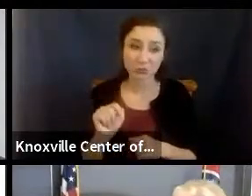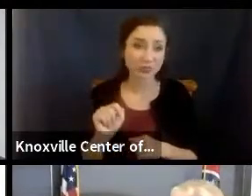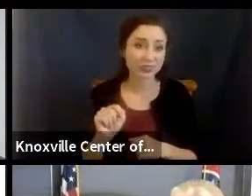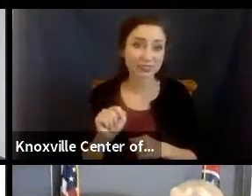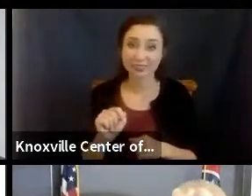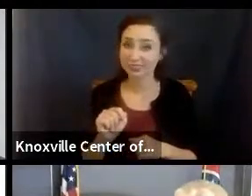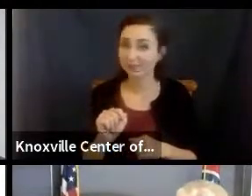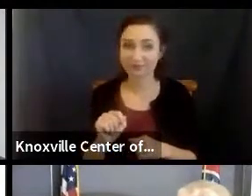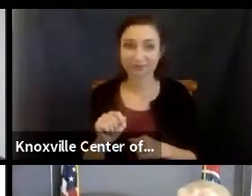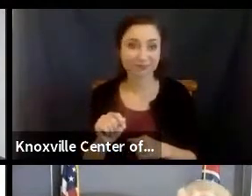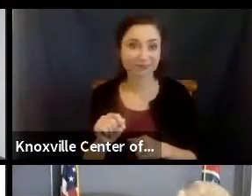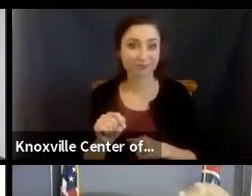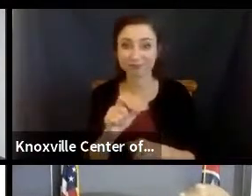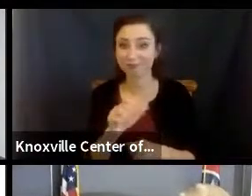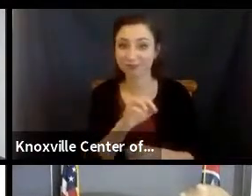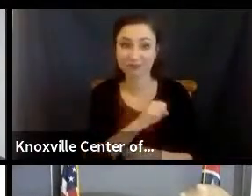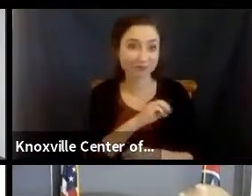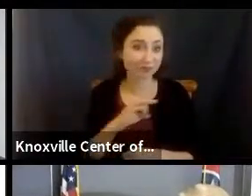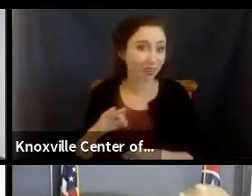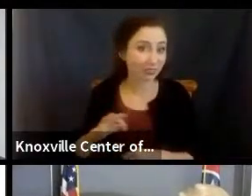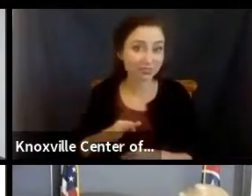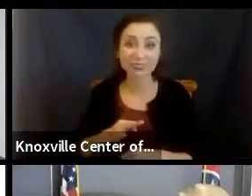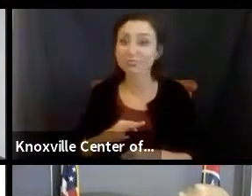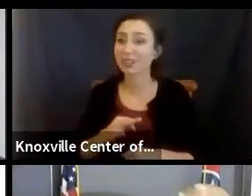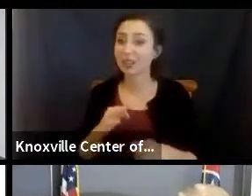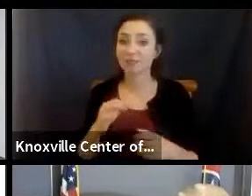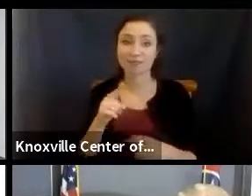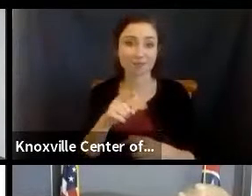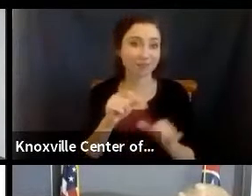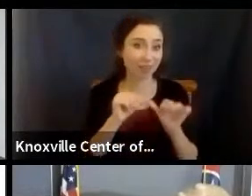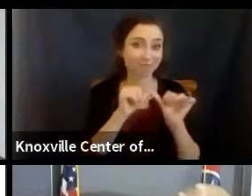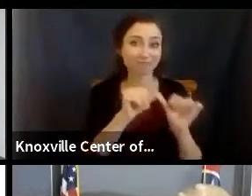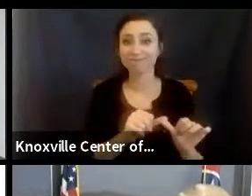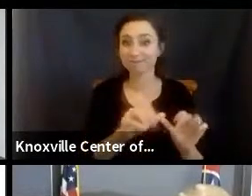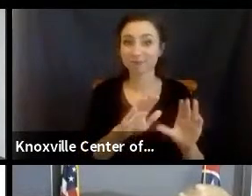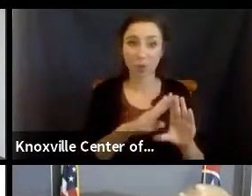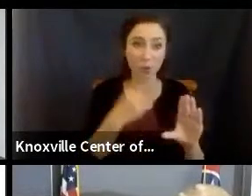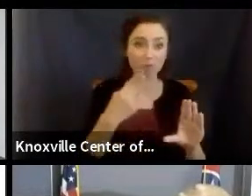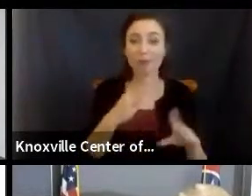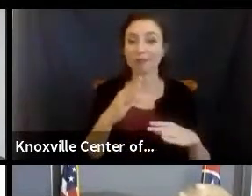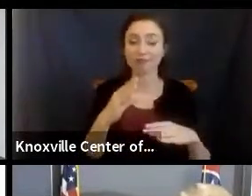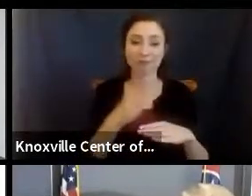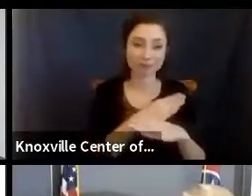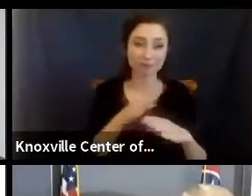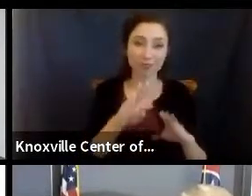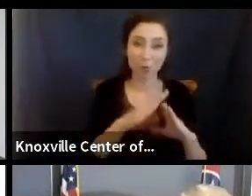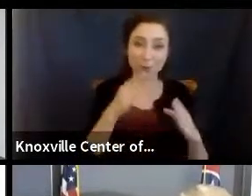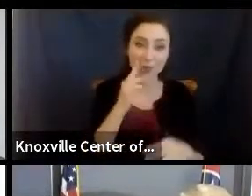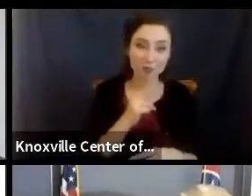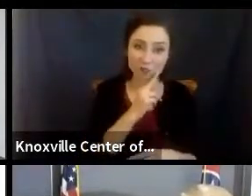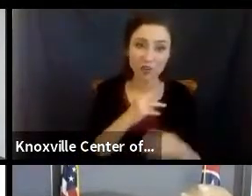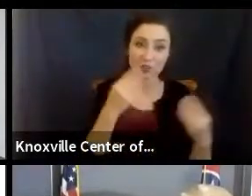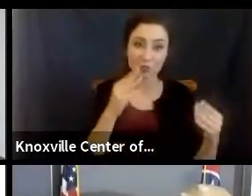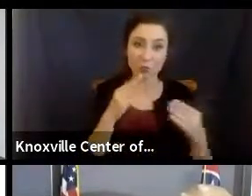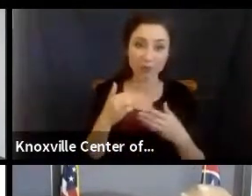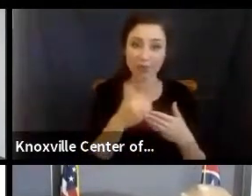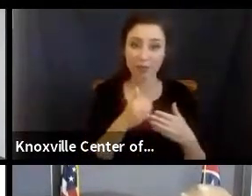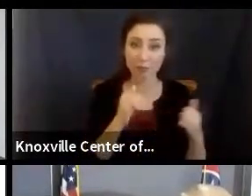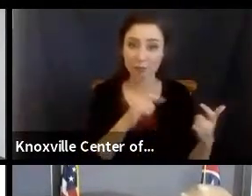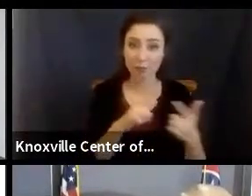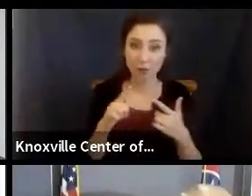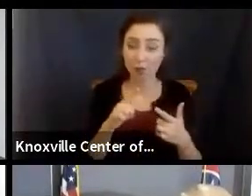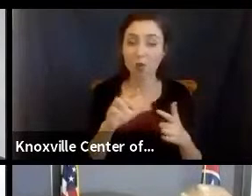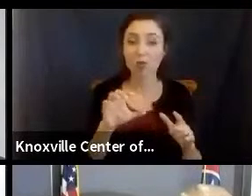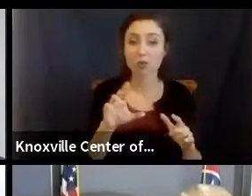patronizes UT students, faculty, and staff, keep the restaurants going, keep the stores going, help all of the businesses and merchants